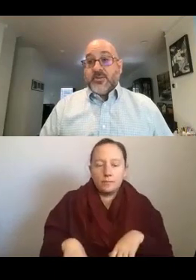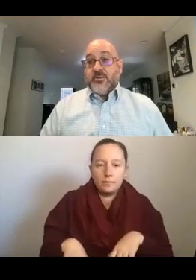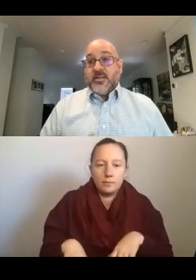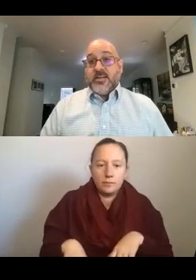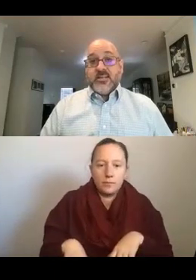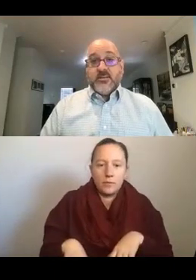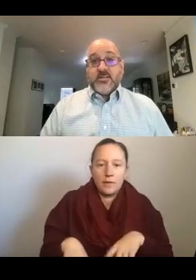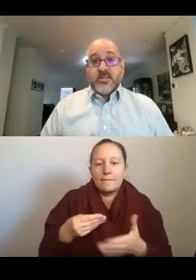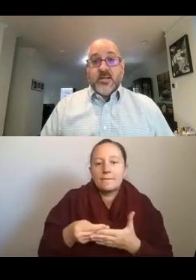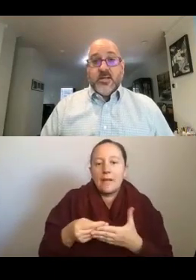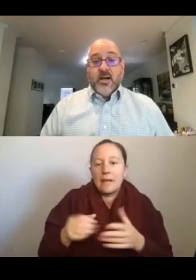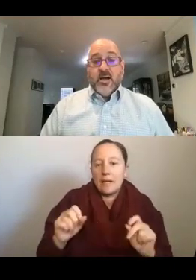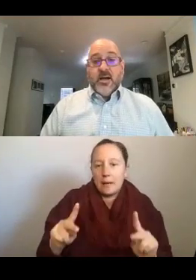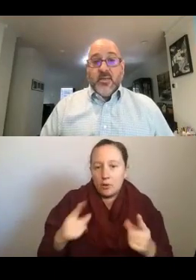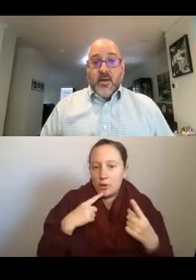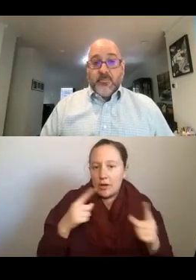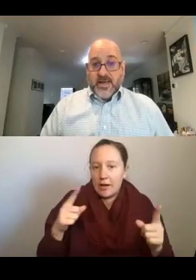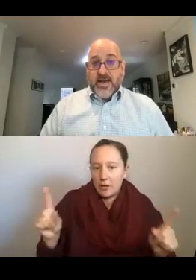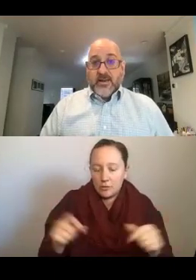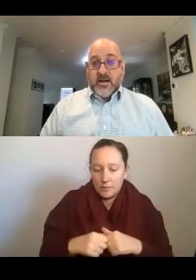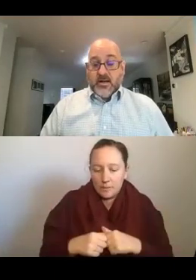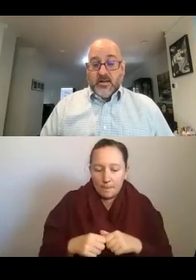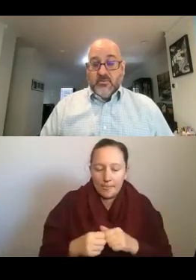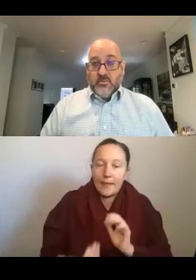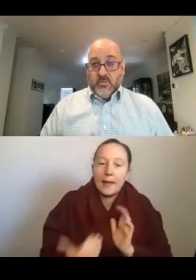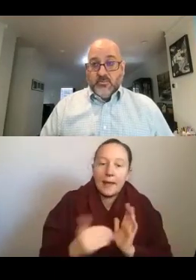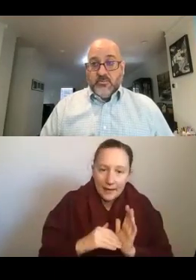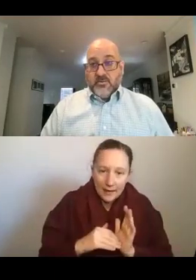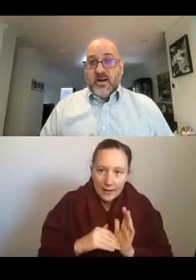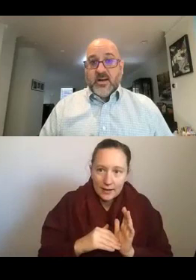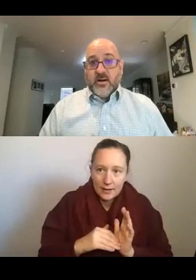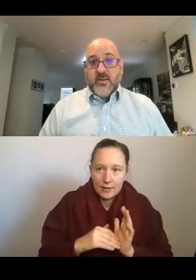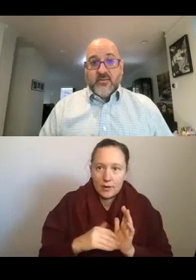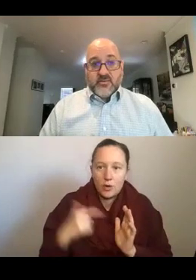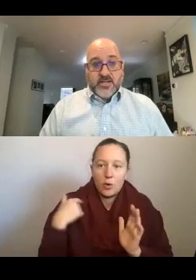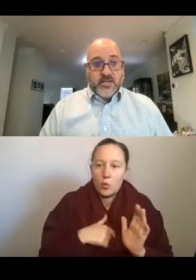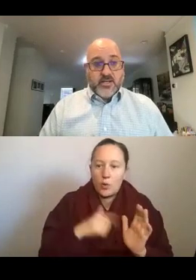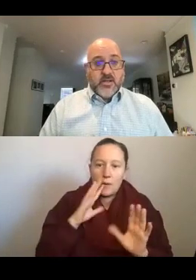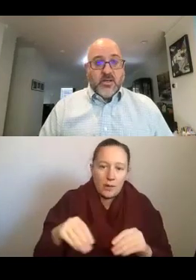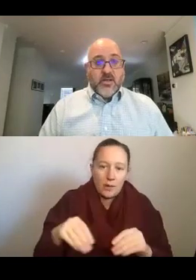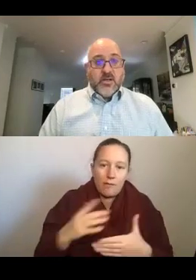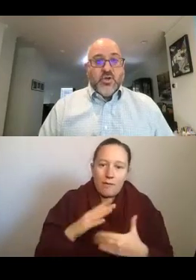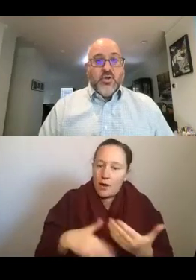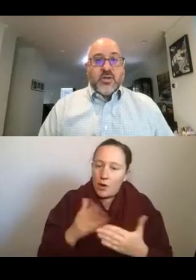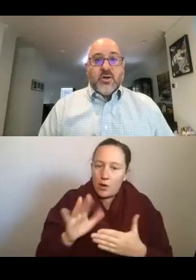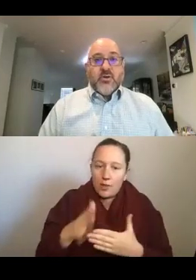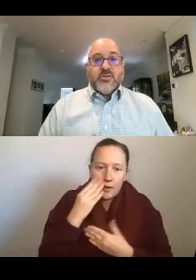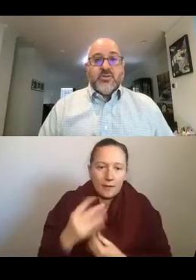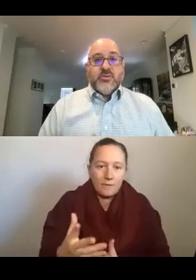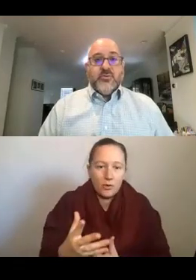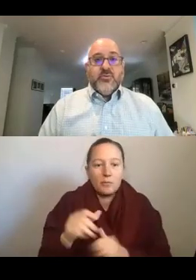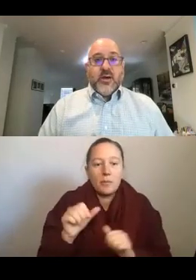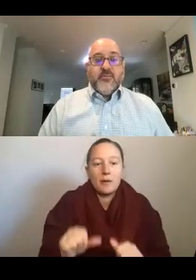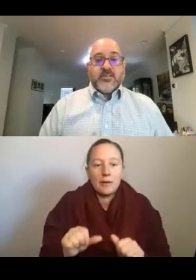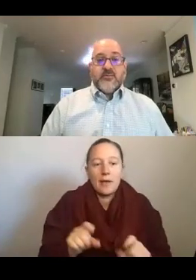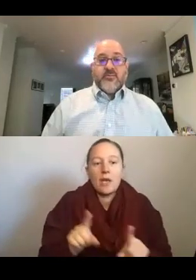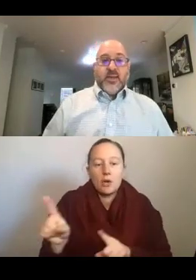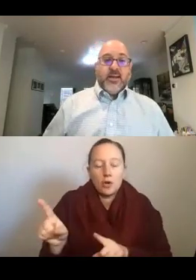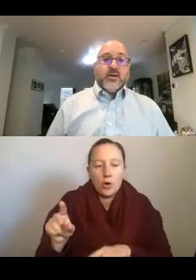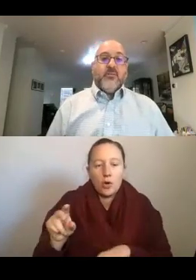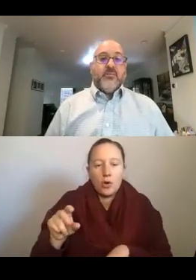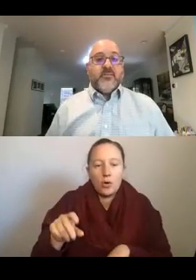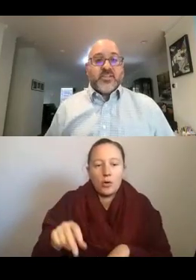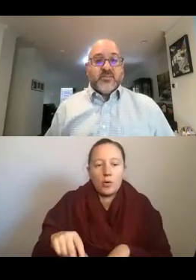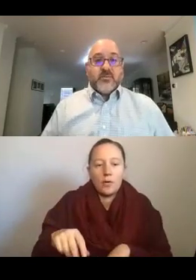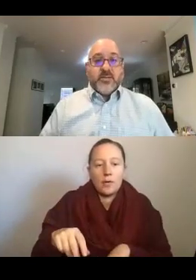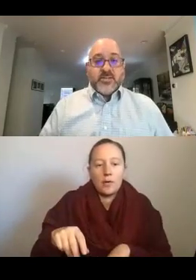funding opportunity announcements. And that, again, will provide all that information. You can go to the